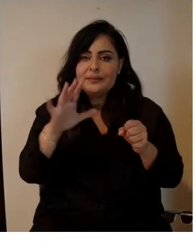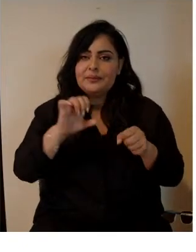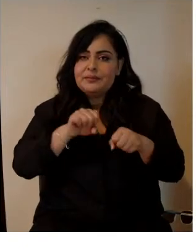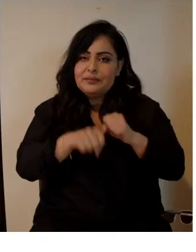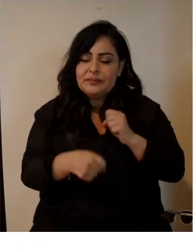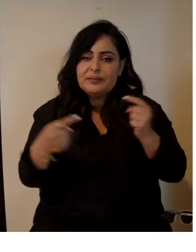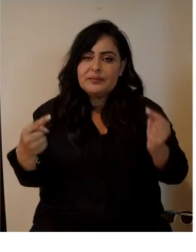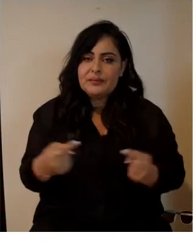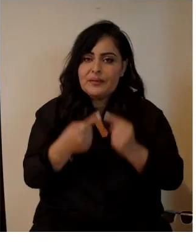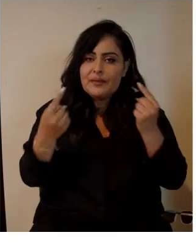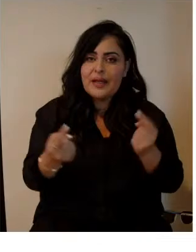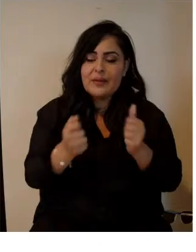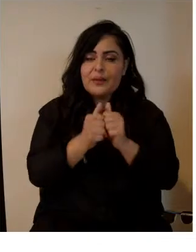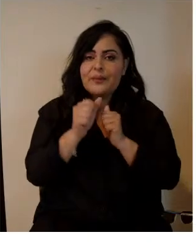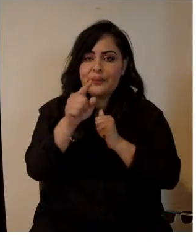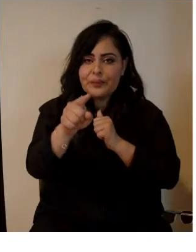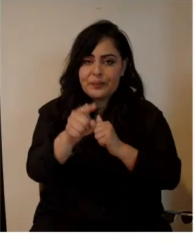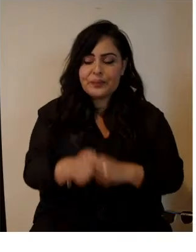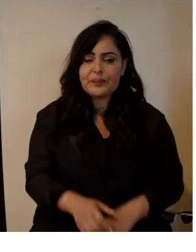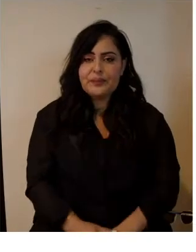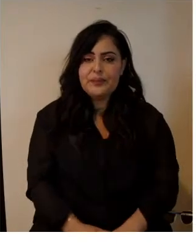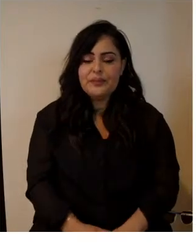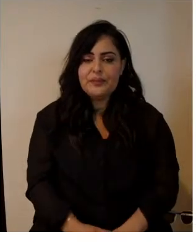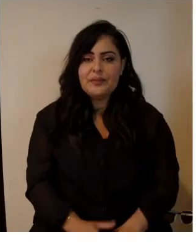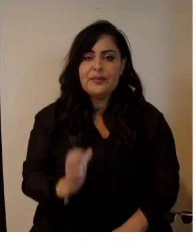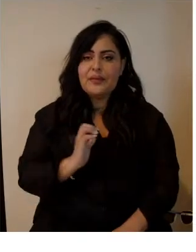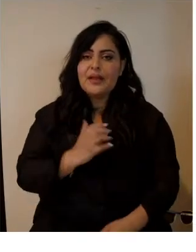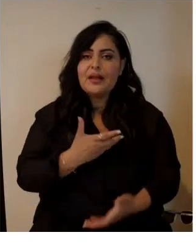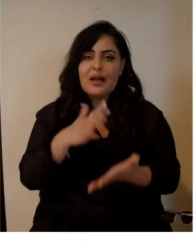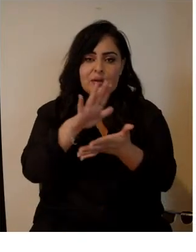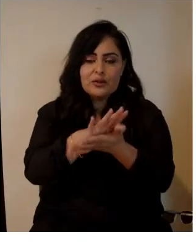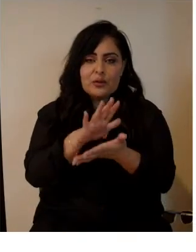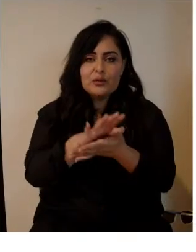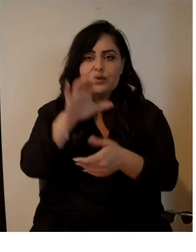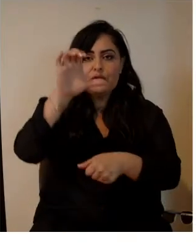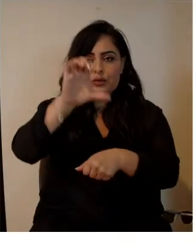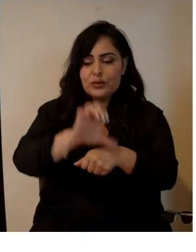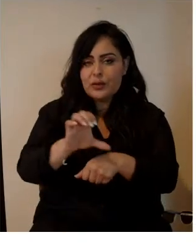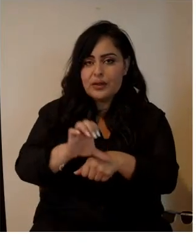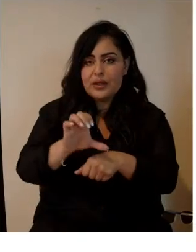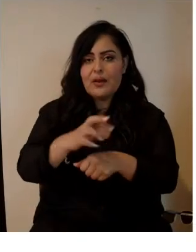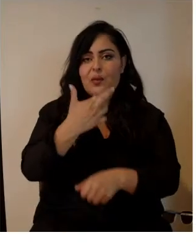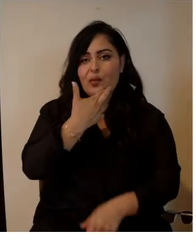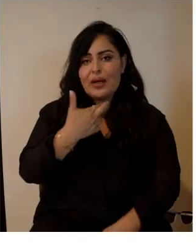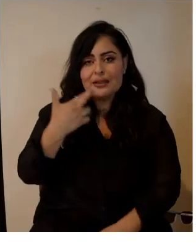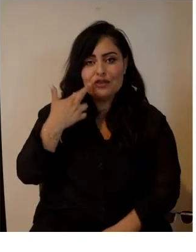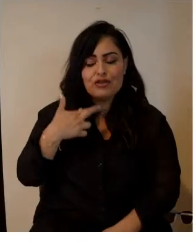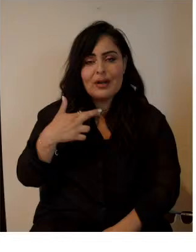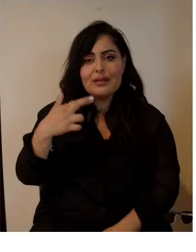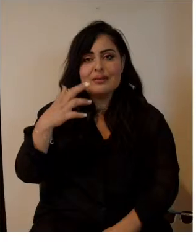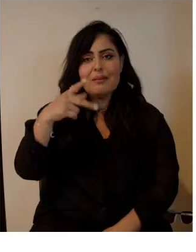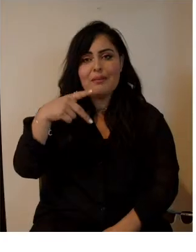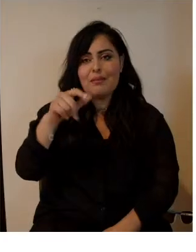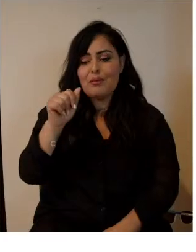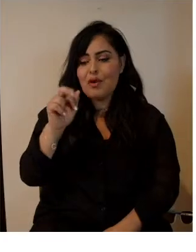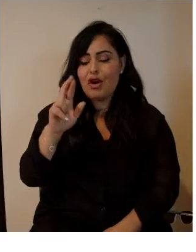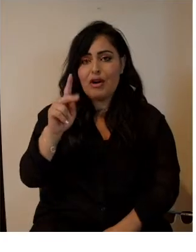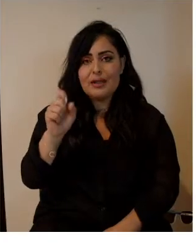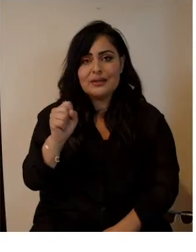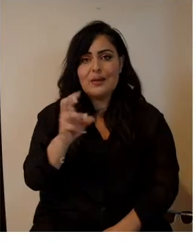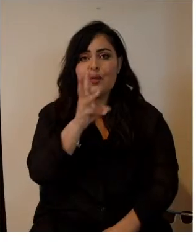have been affected by this disaster. Our schools, churches, restaurants, parks,